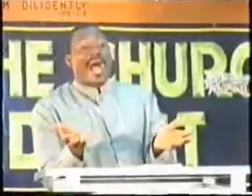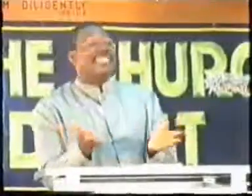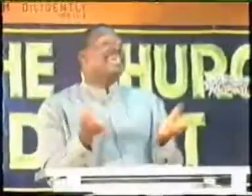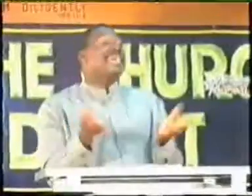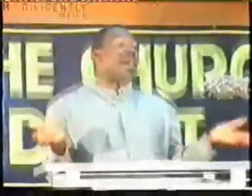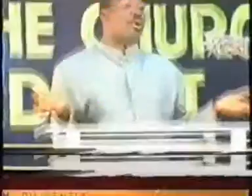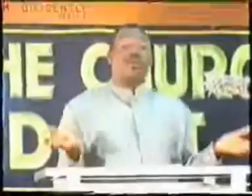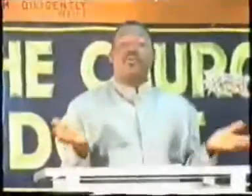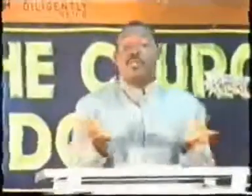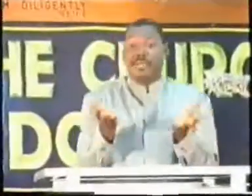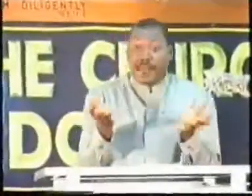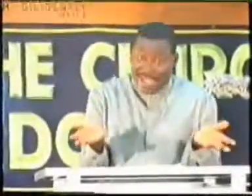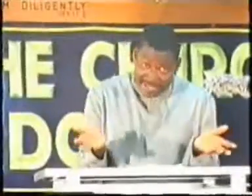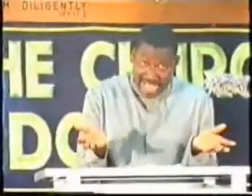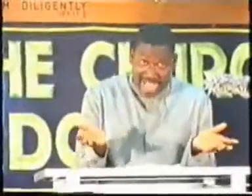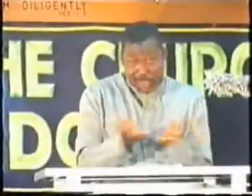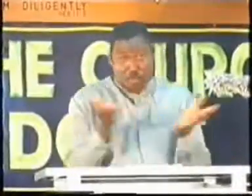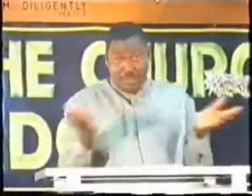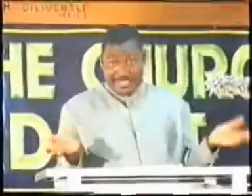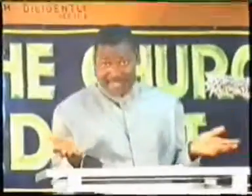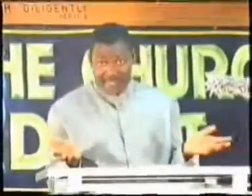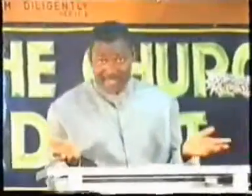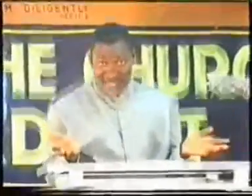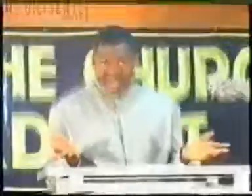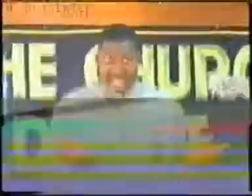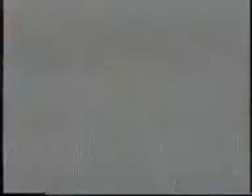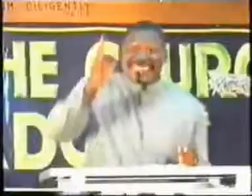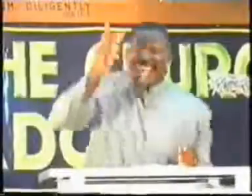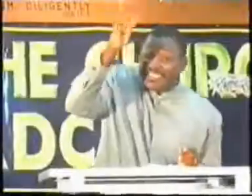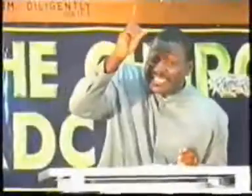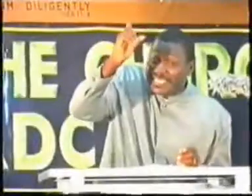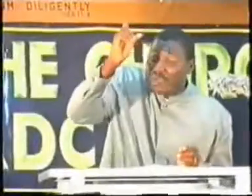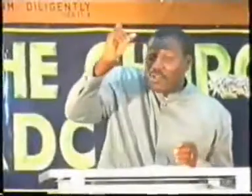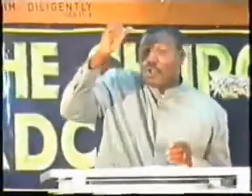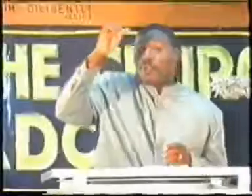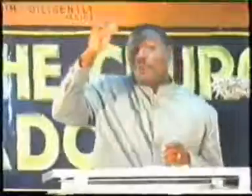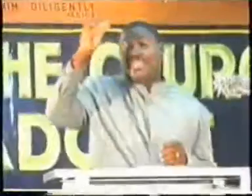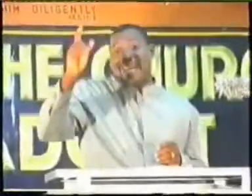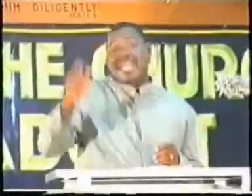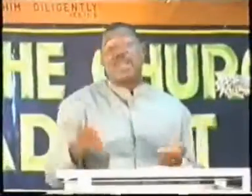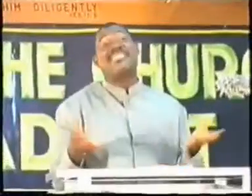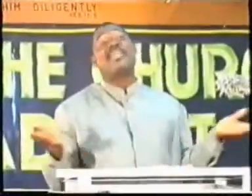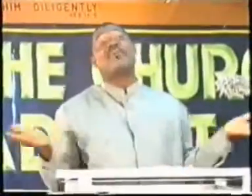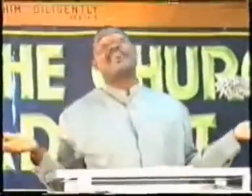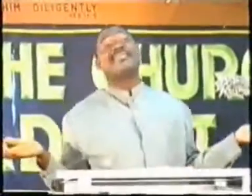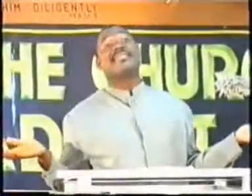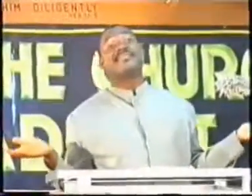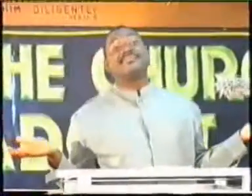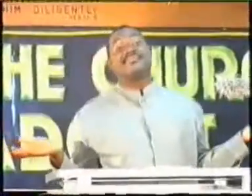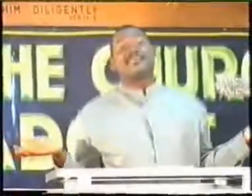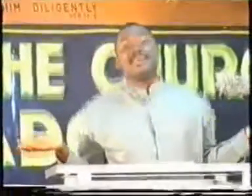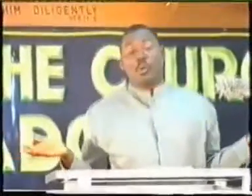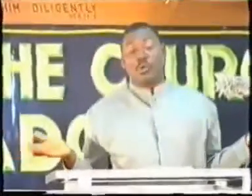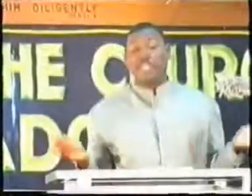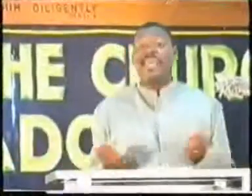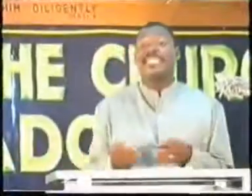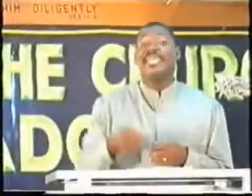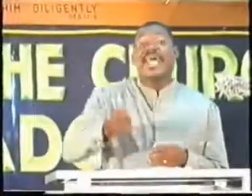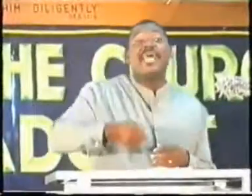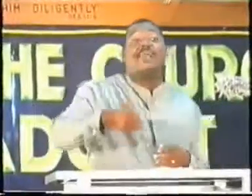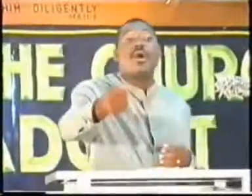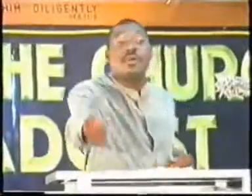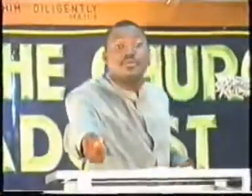cry at any time, or so for bet me about. I can swoop Pisica. The 1,000 cities was already got a collection, and that was a sign of quests. Was a